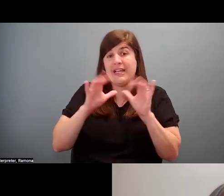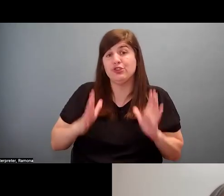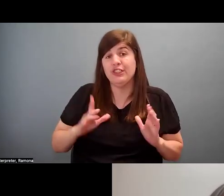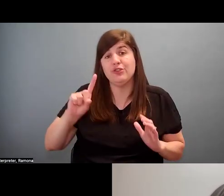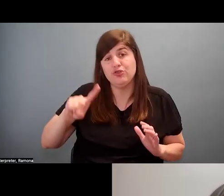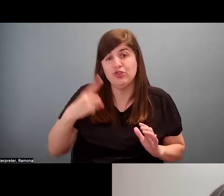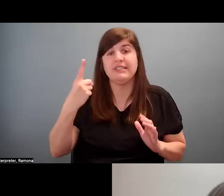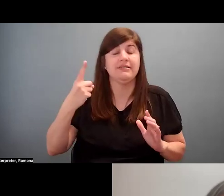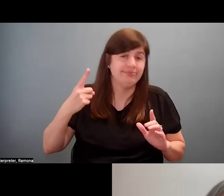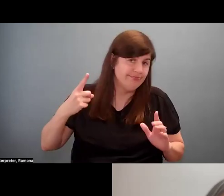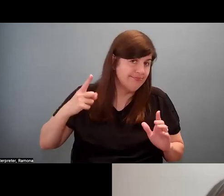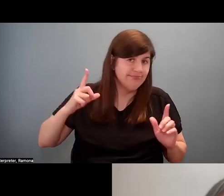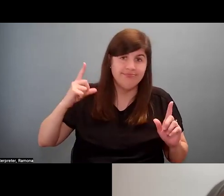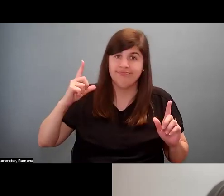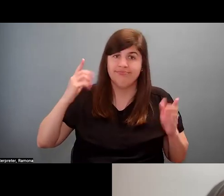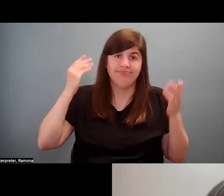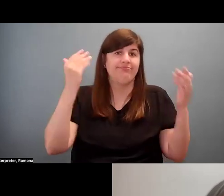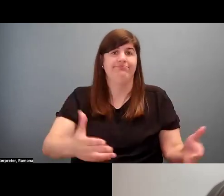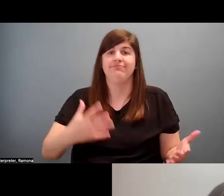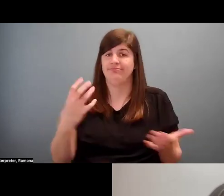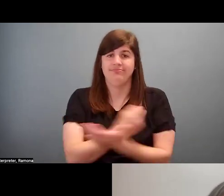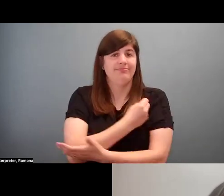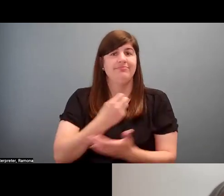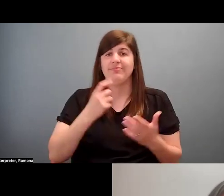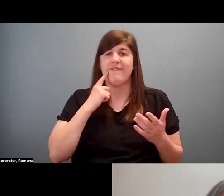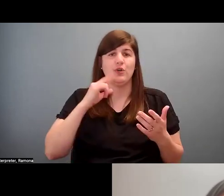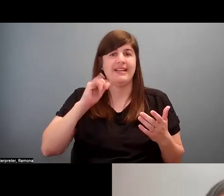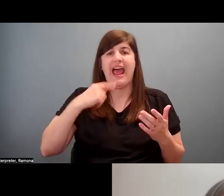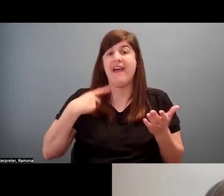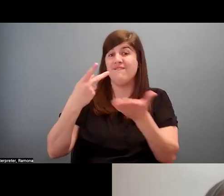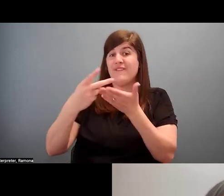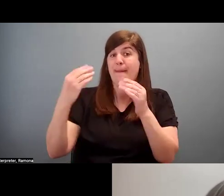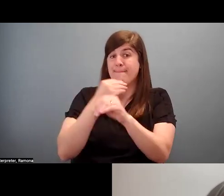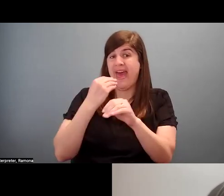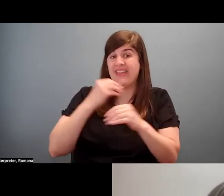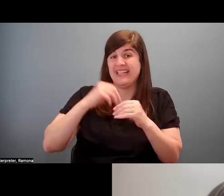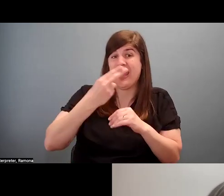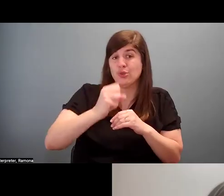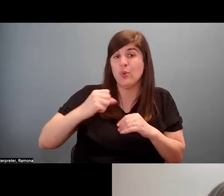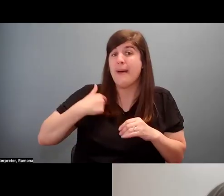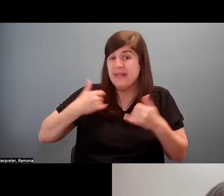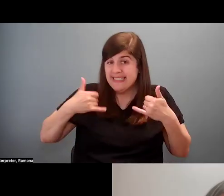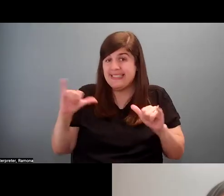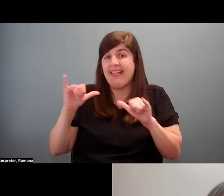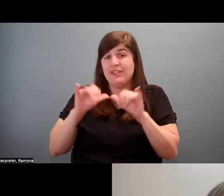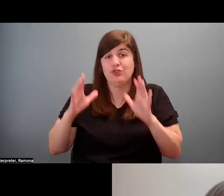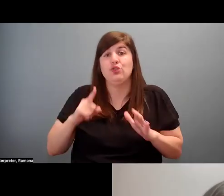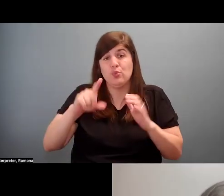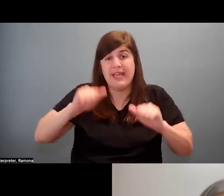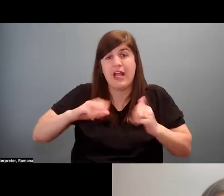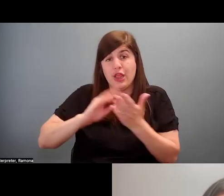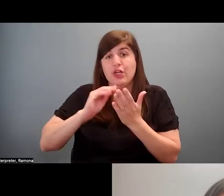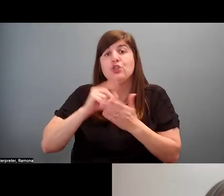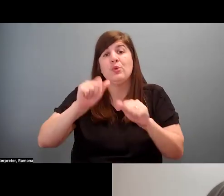just go for it. I failed math in high school and I'm still an engineer because you can learn, you can